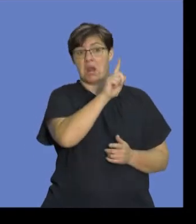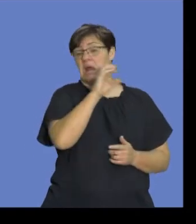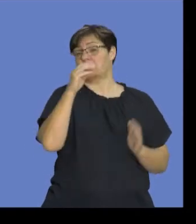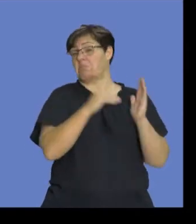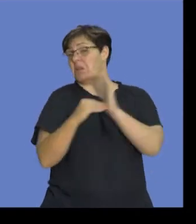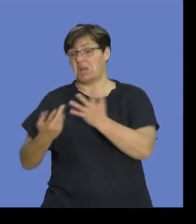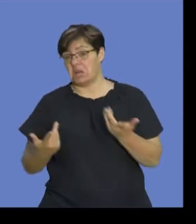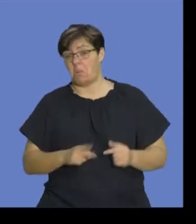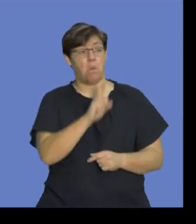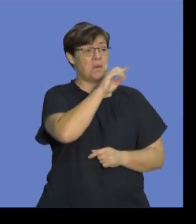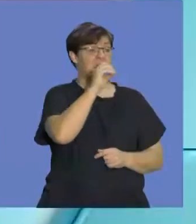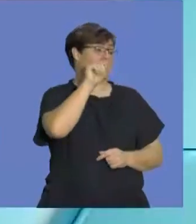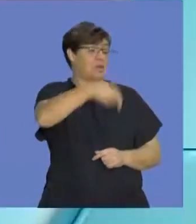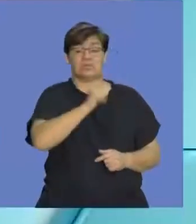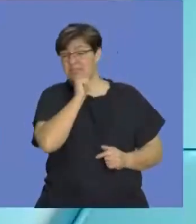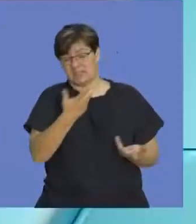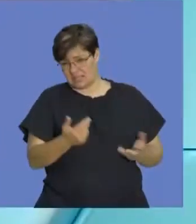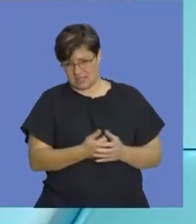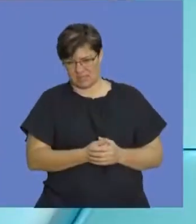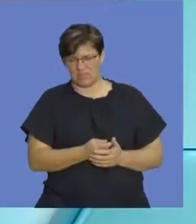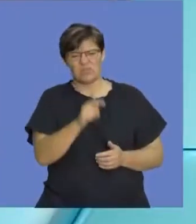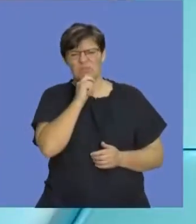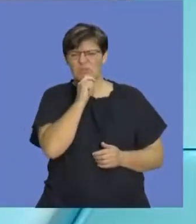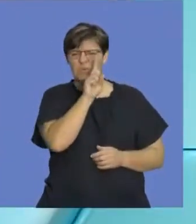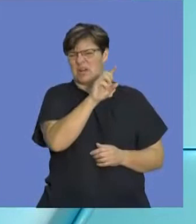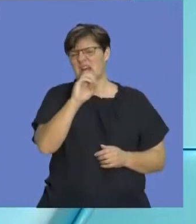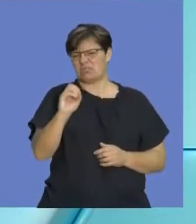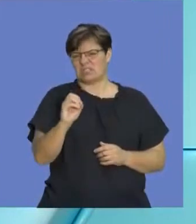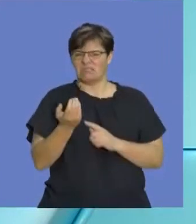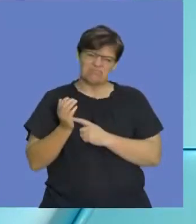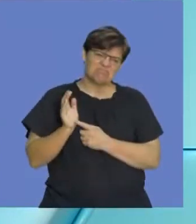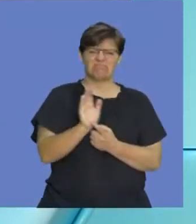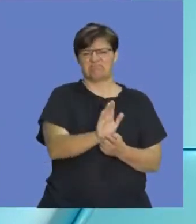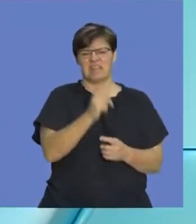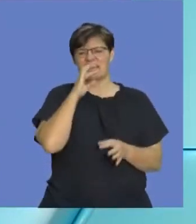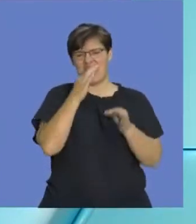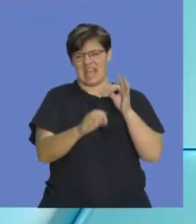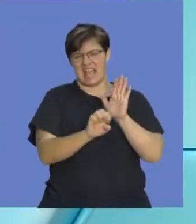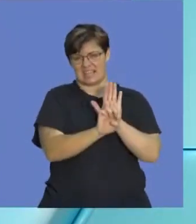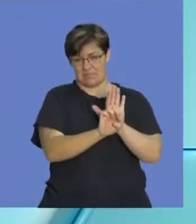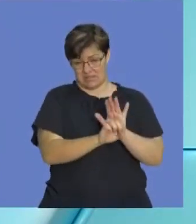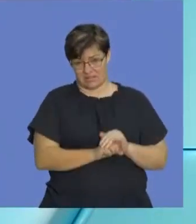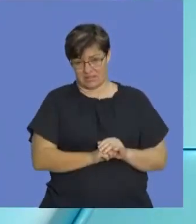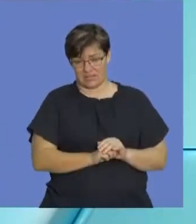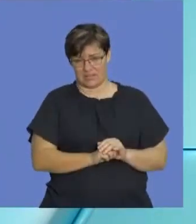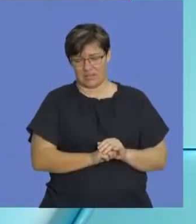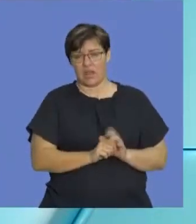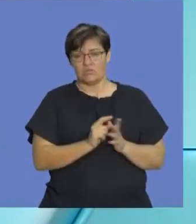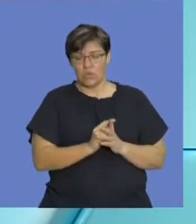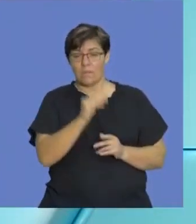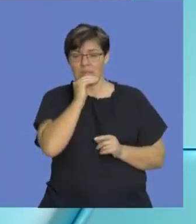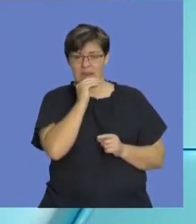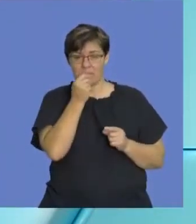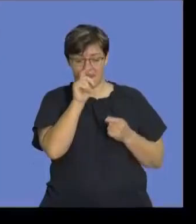could be 100,000, okay? So I'm just using the 100 as a simple example for you to see the split of the